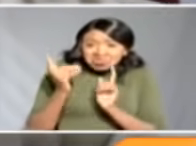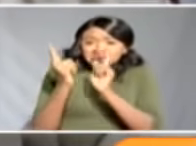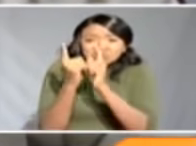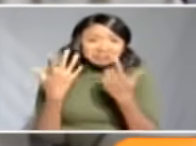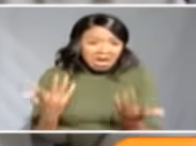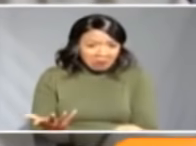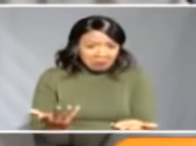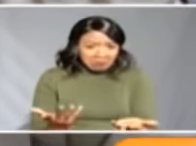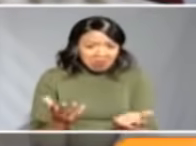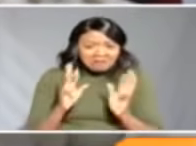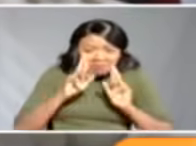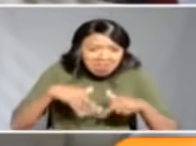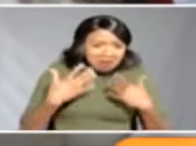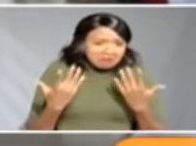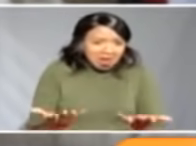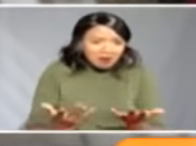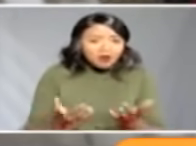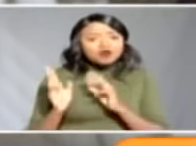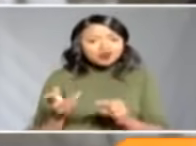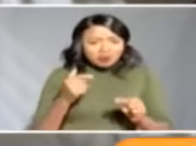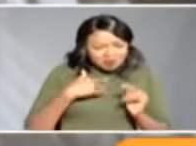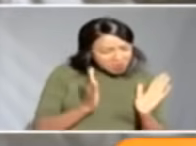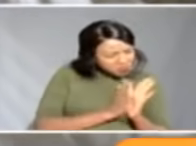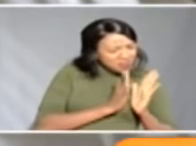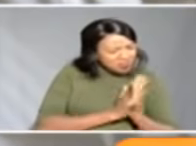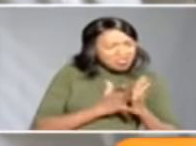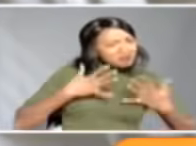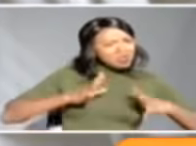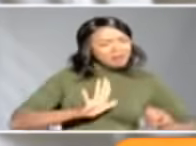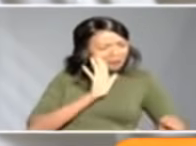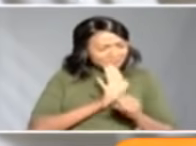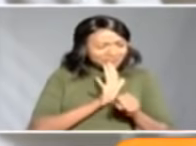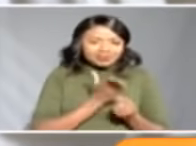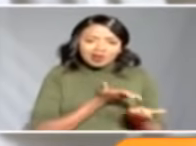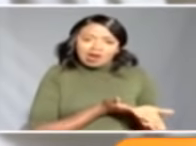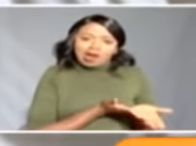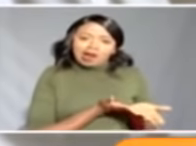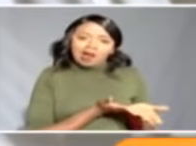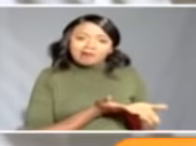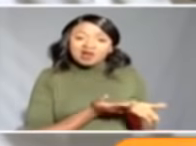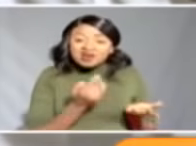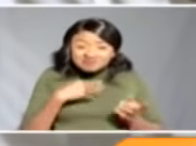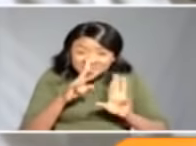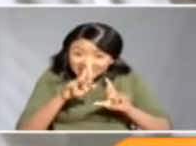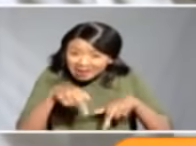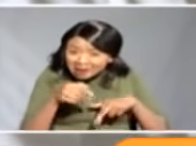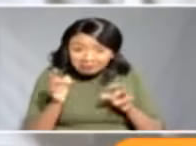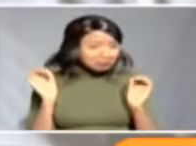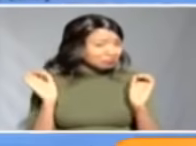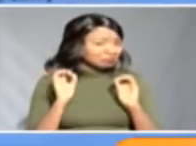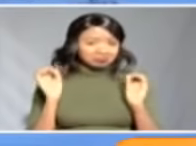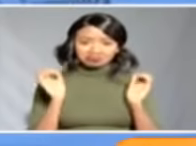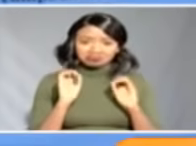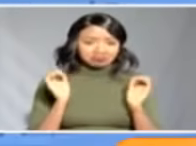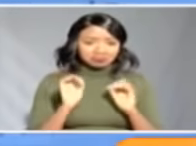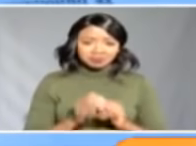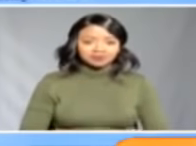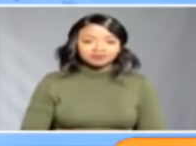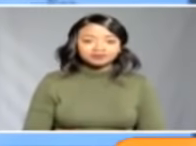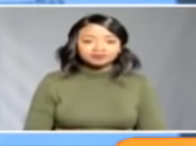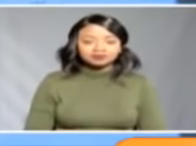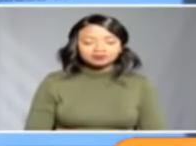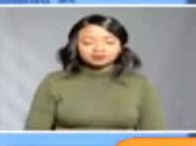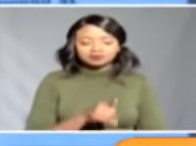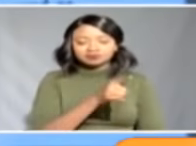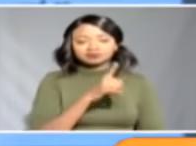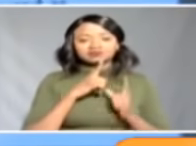Siwezi watu, na mimi nakuwa na watu wengi. Hakuna kazi kama hiyo, isitendeka. Father Mwambia